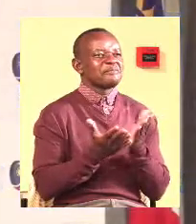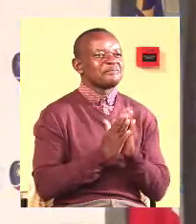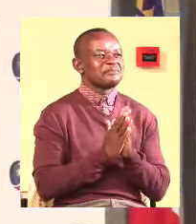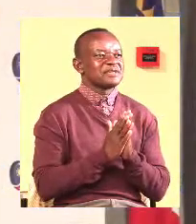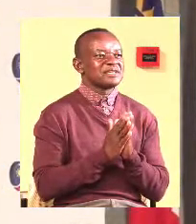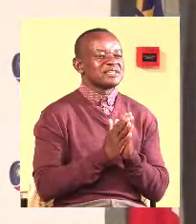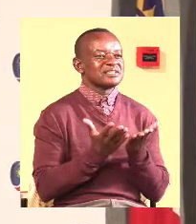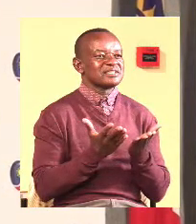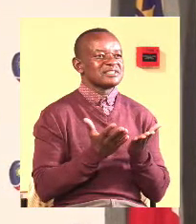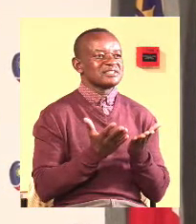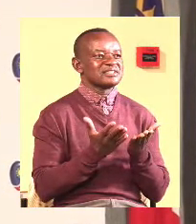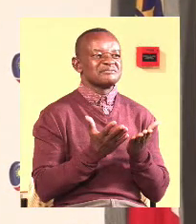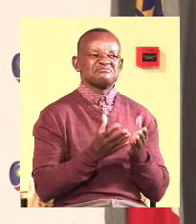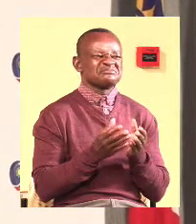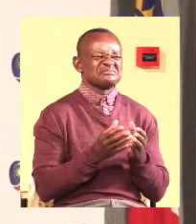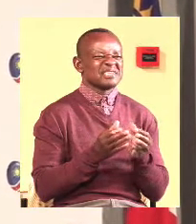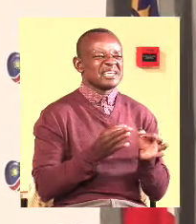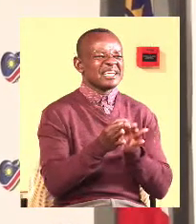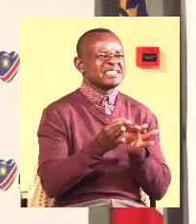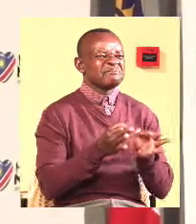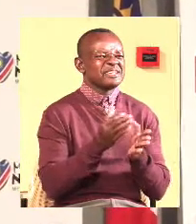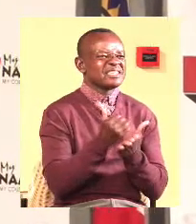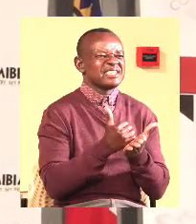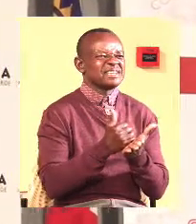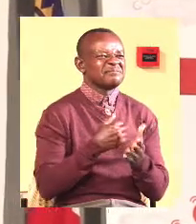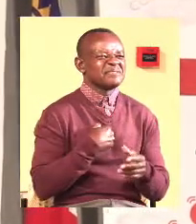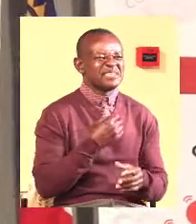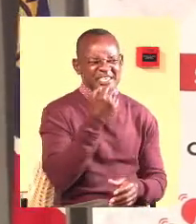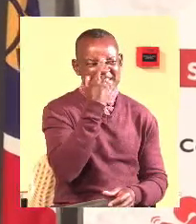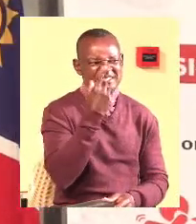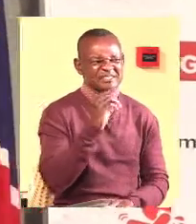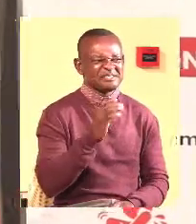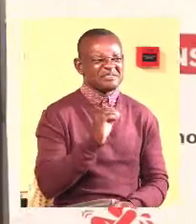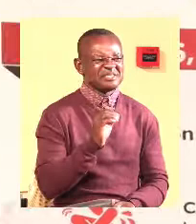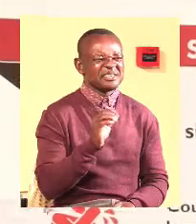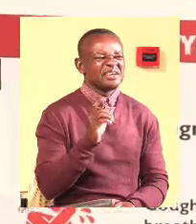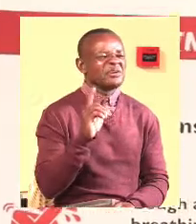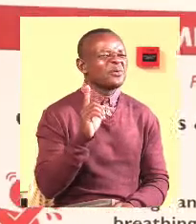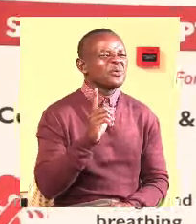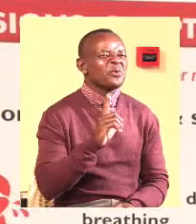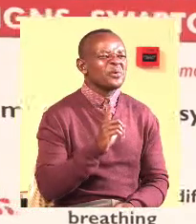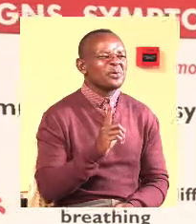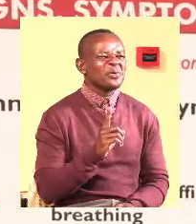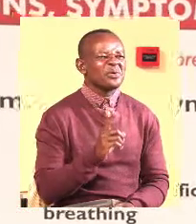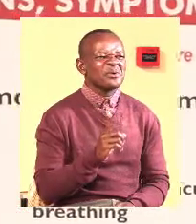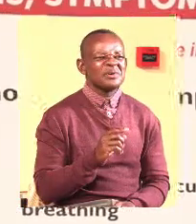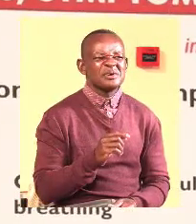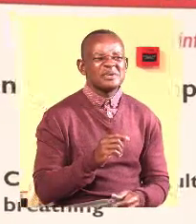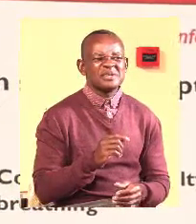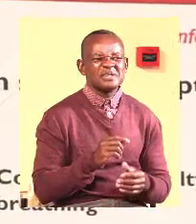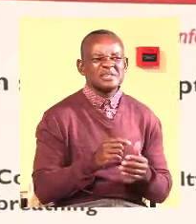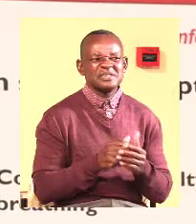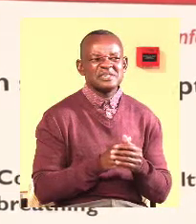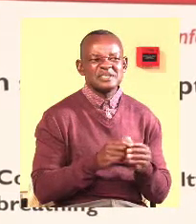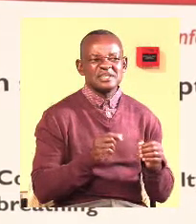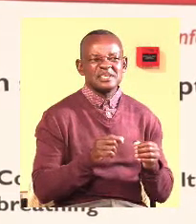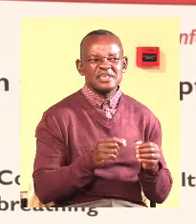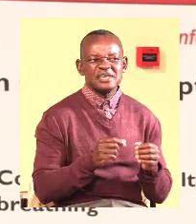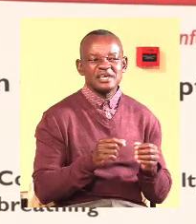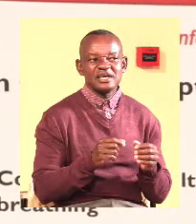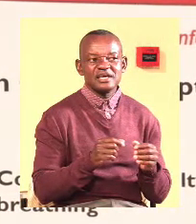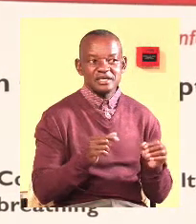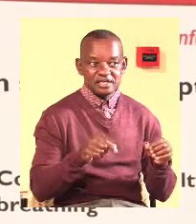The first one I did not get, that was information within the ministry or something. Yes, because on the 16th, here in the center, it was said that we